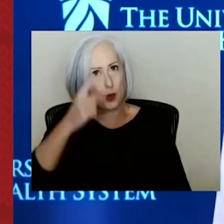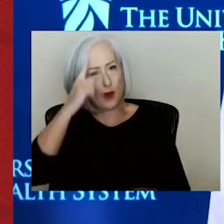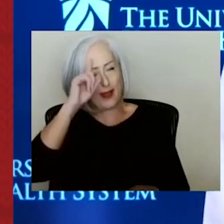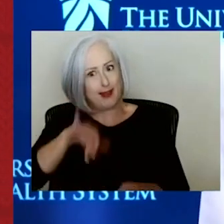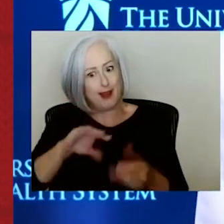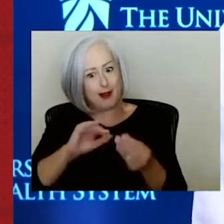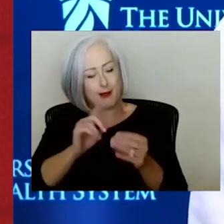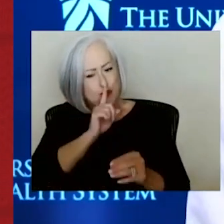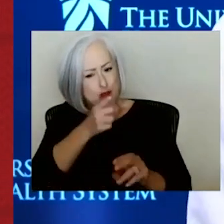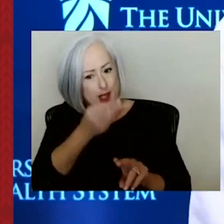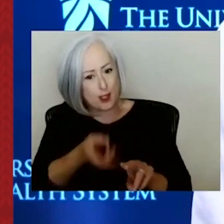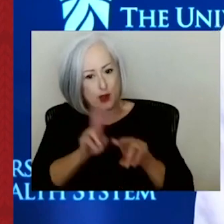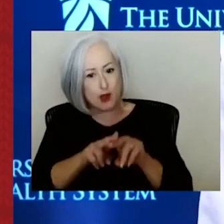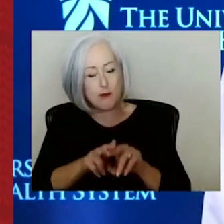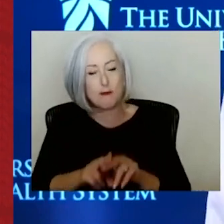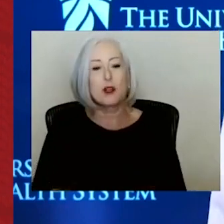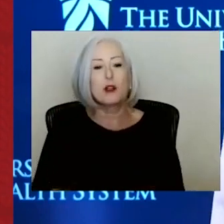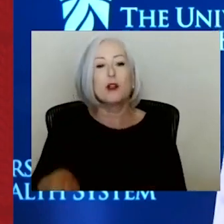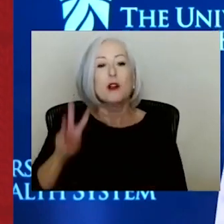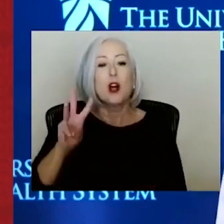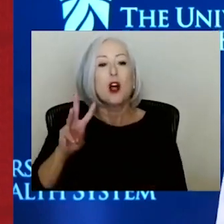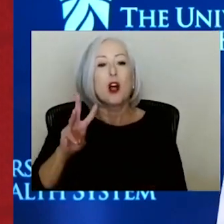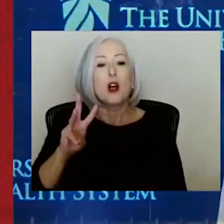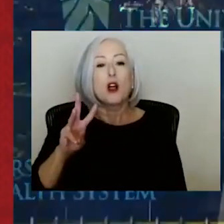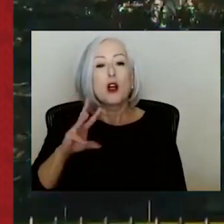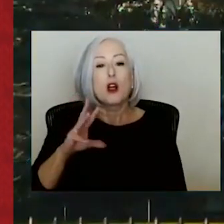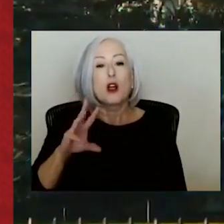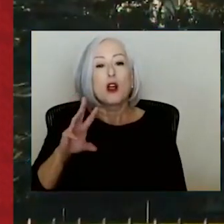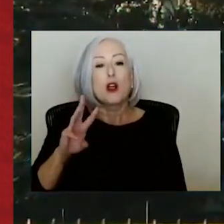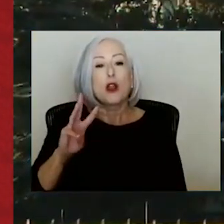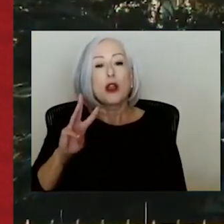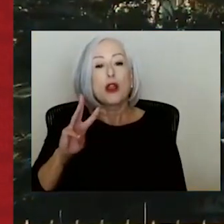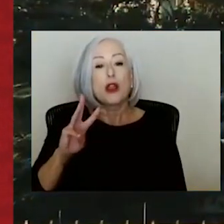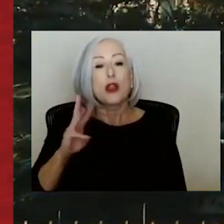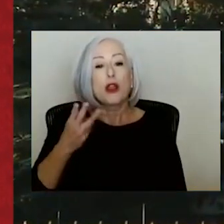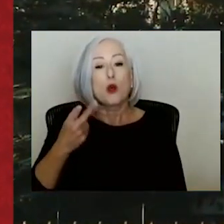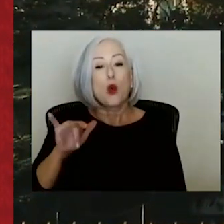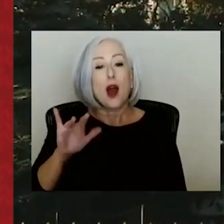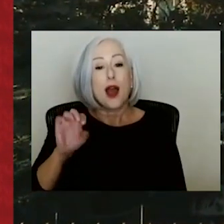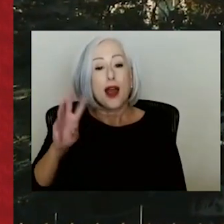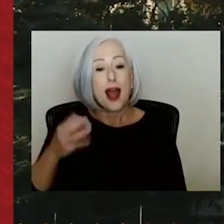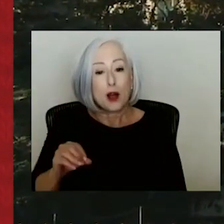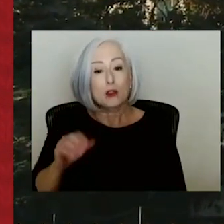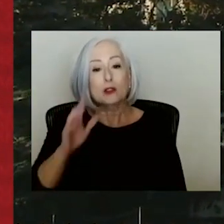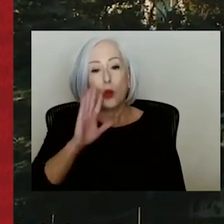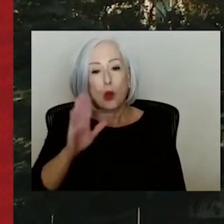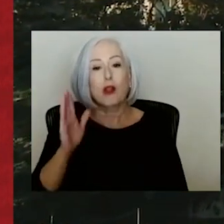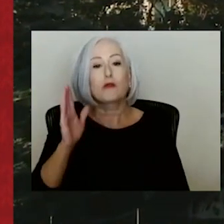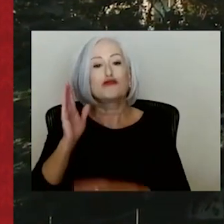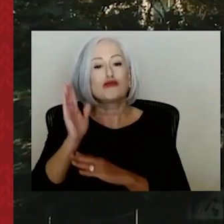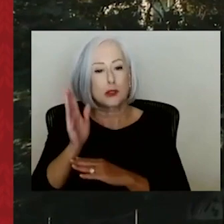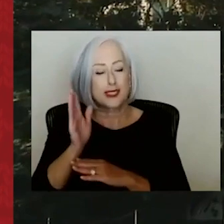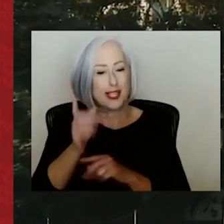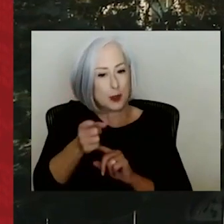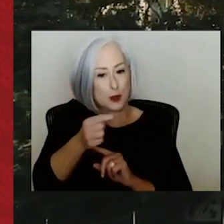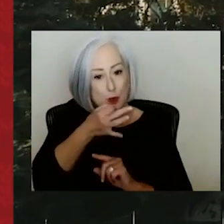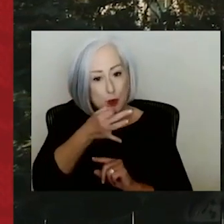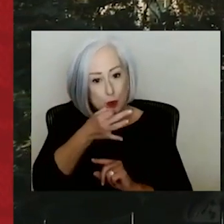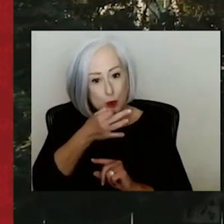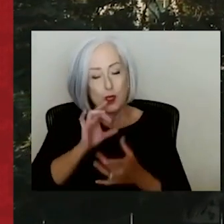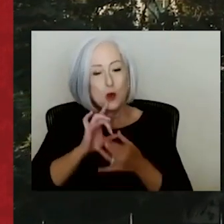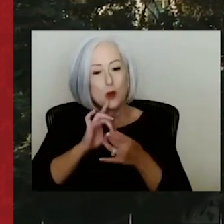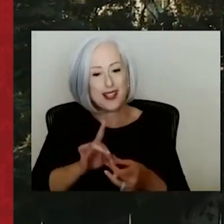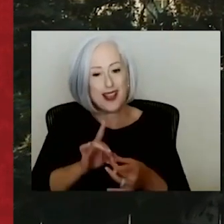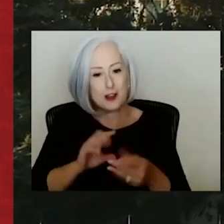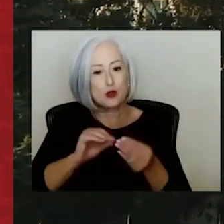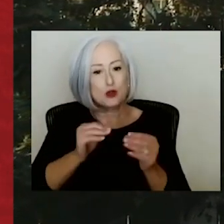the White House COVID-19 response team is set to hold a news conference on the growing COVID numbers. Among those set to be there, Dr. Anthony Fauci. He didn't ask me there